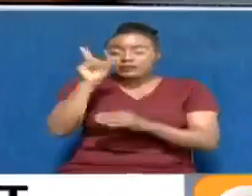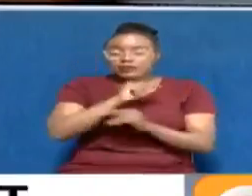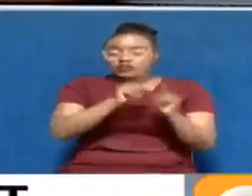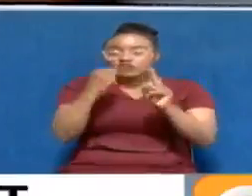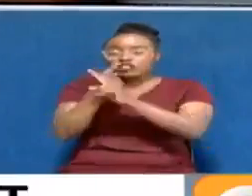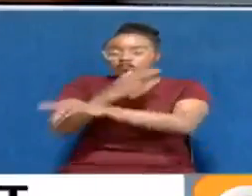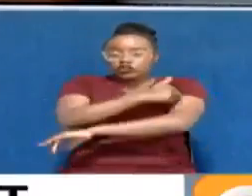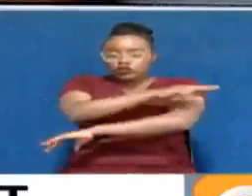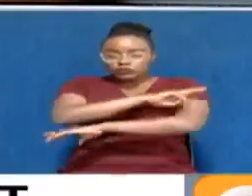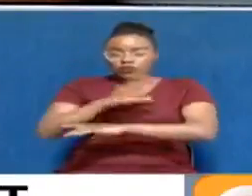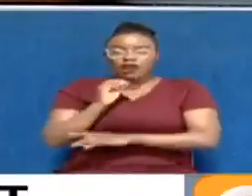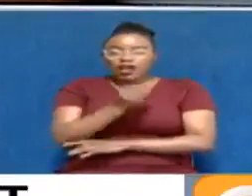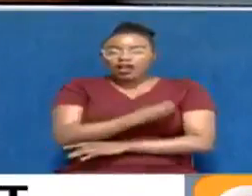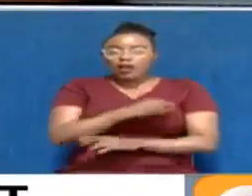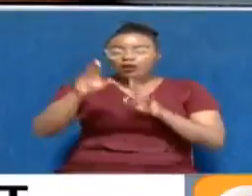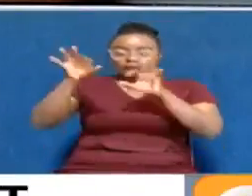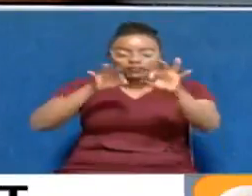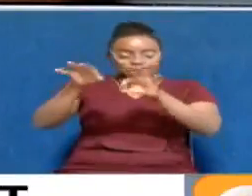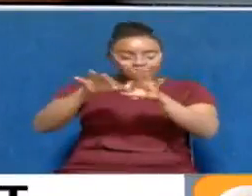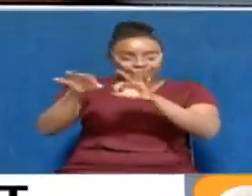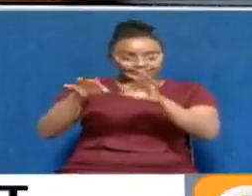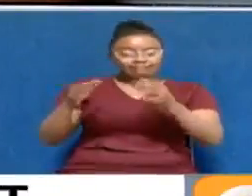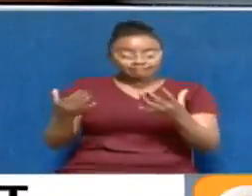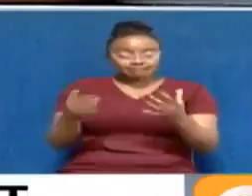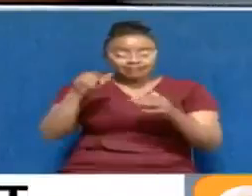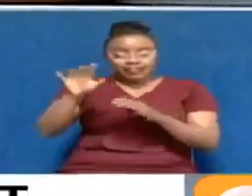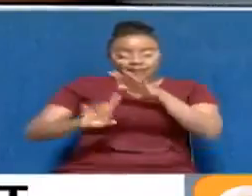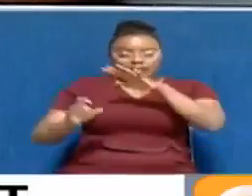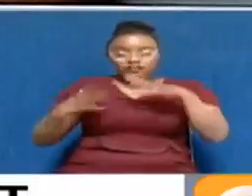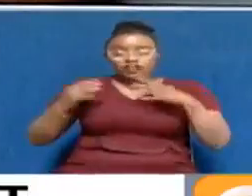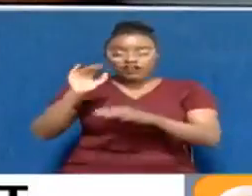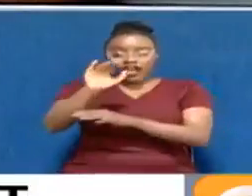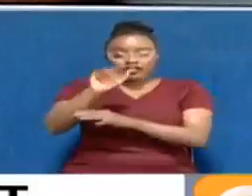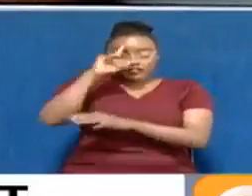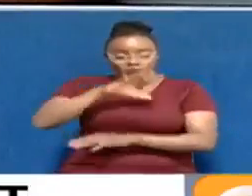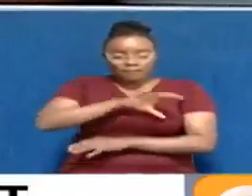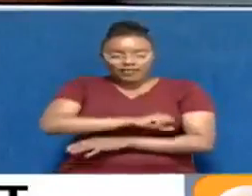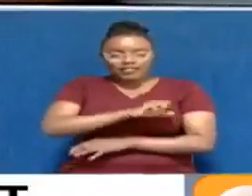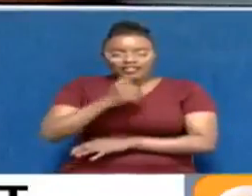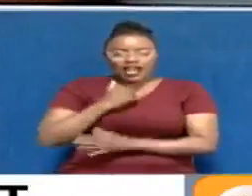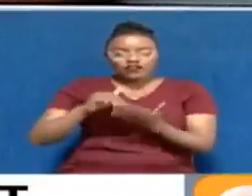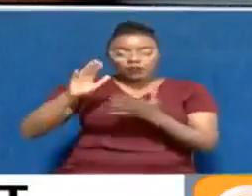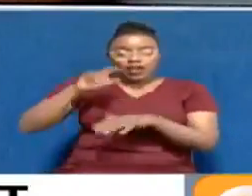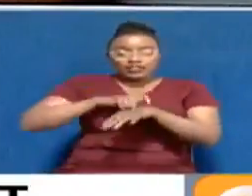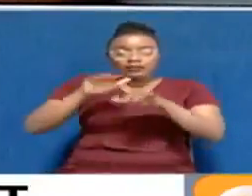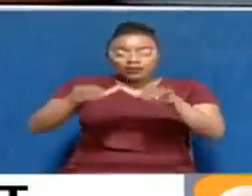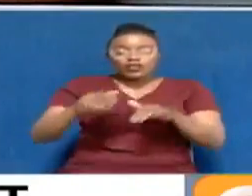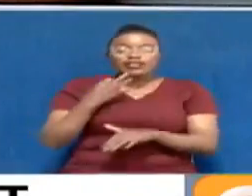various facilities. As our very own Raquel Muigai reports, the Ministry of Health is asking for patience as they